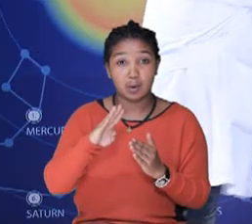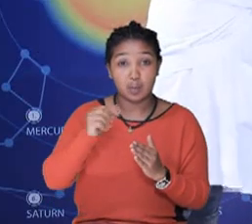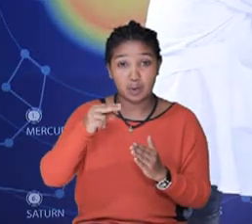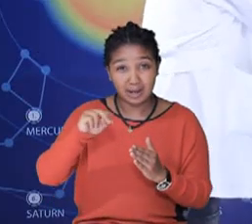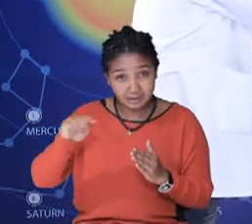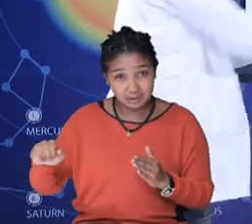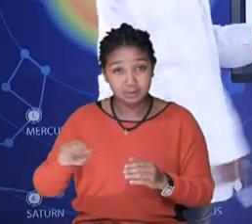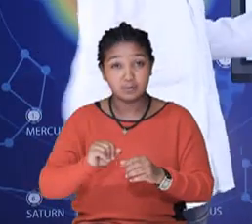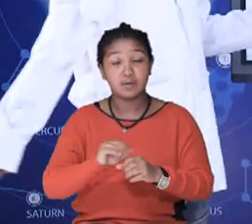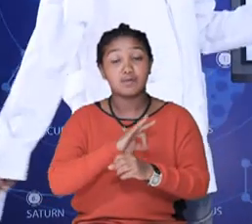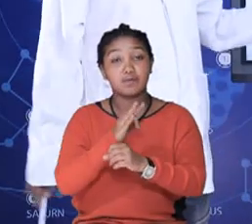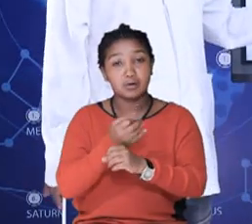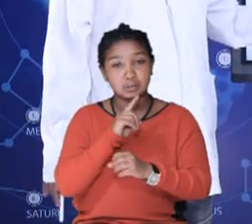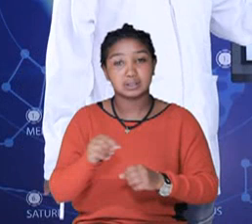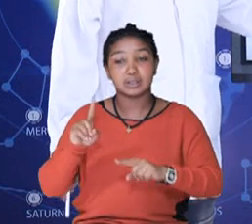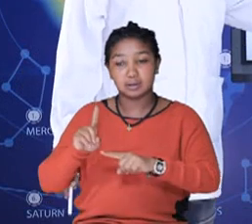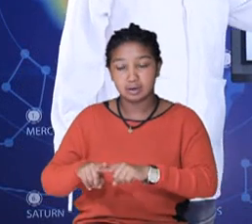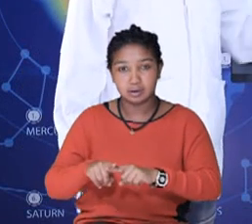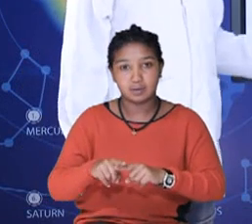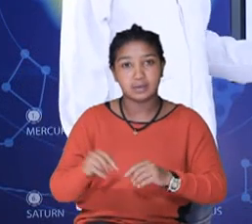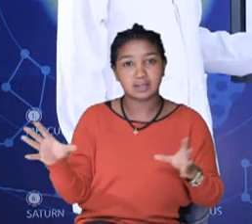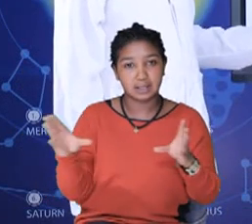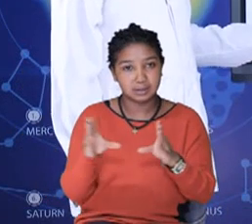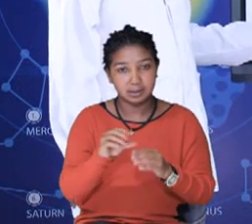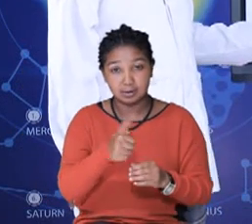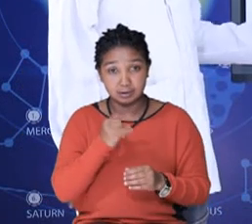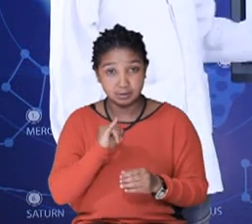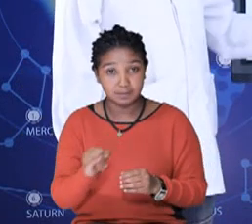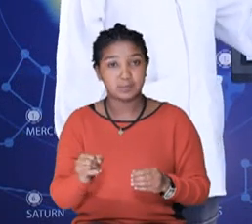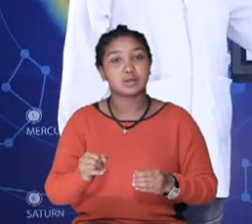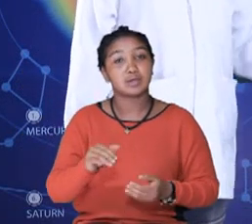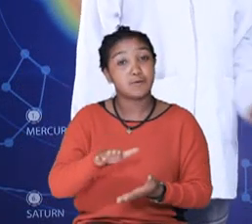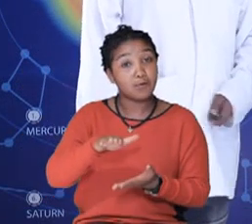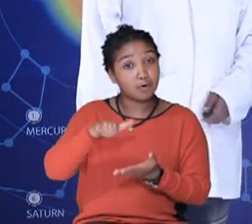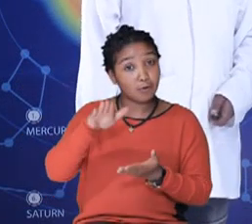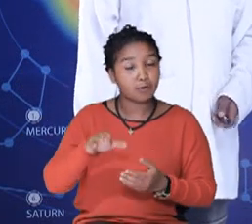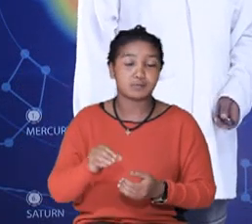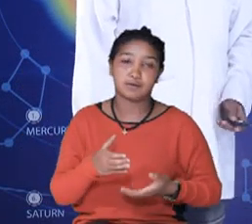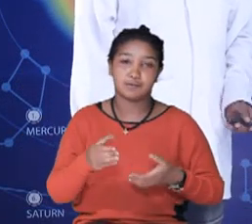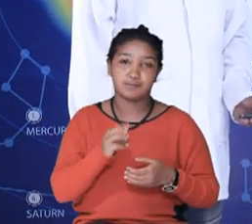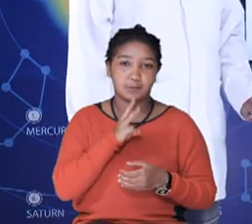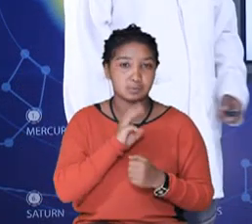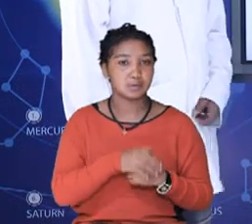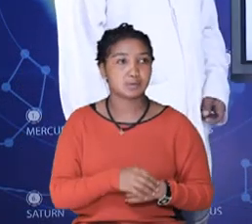buoyant force depends on one, the density of the fluid, and the other is the volume of the